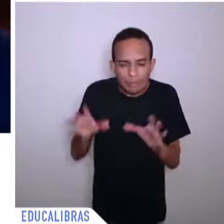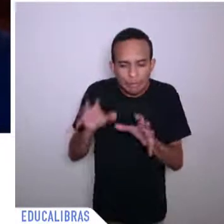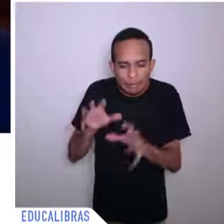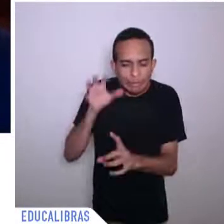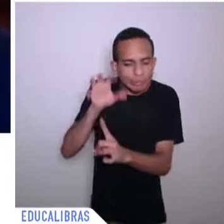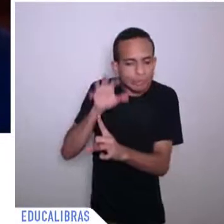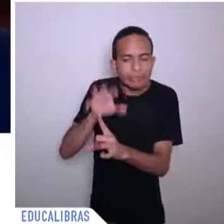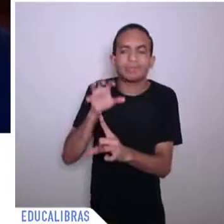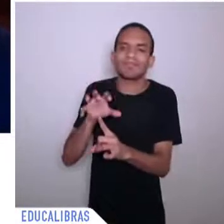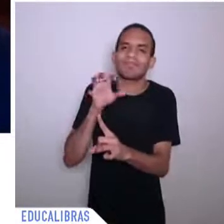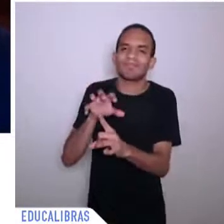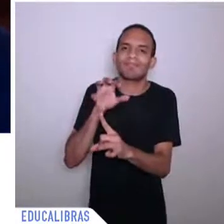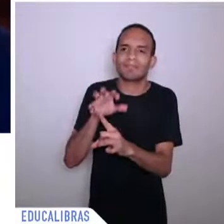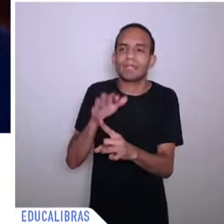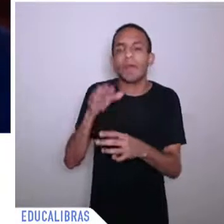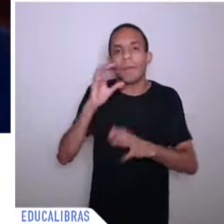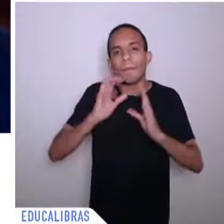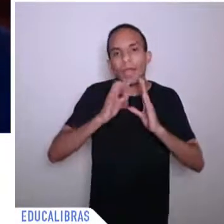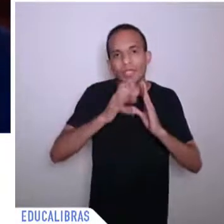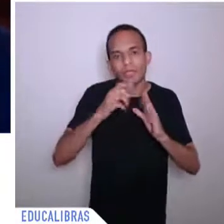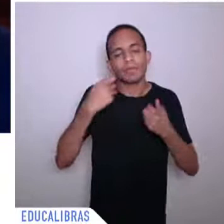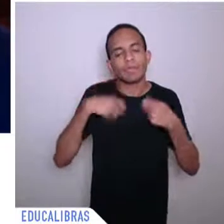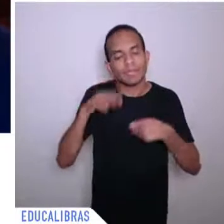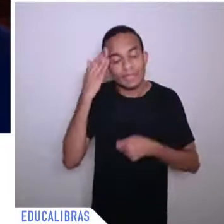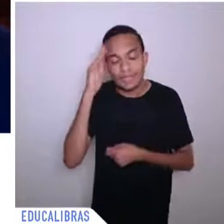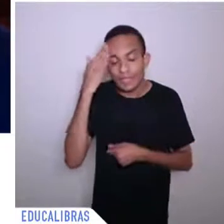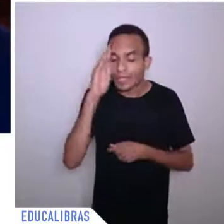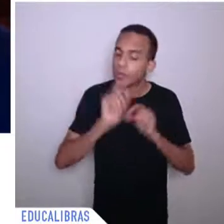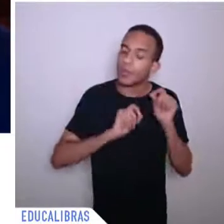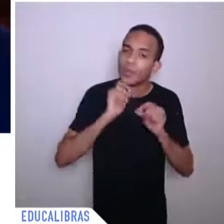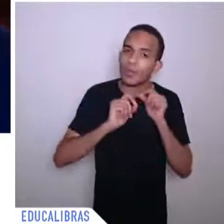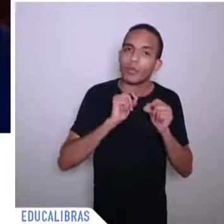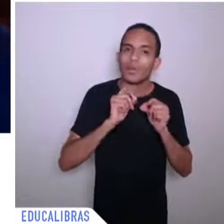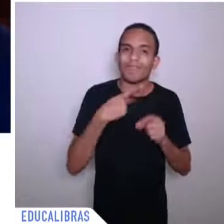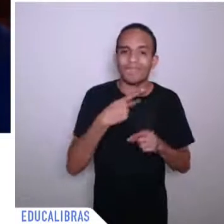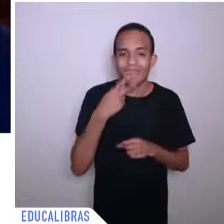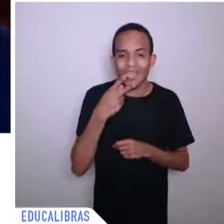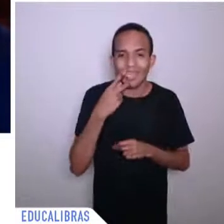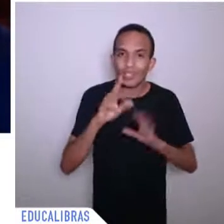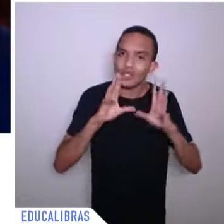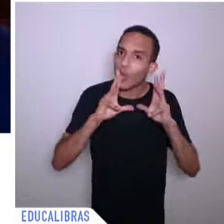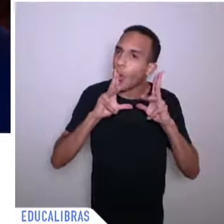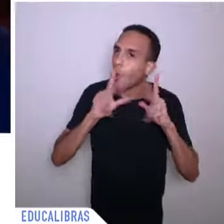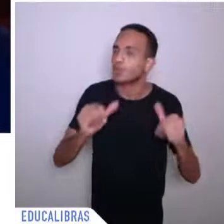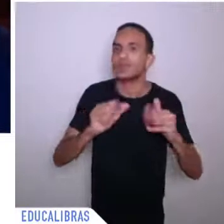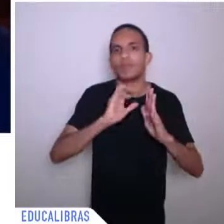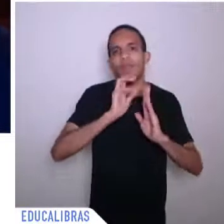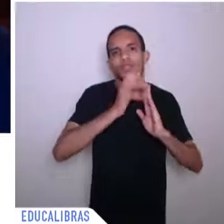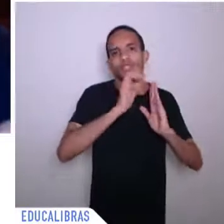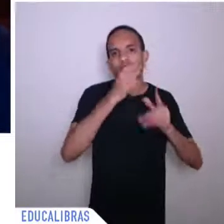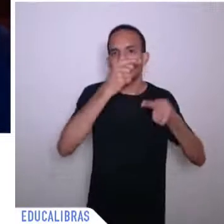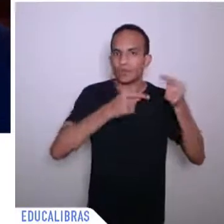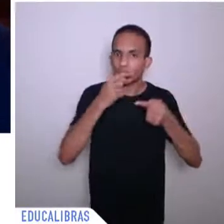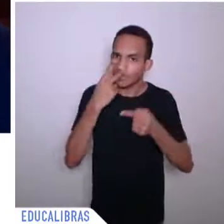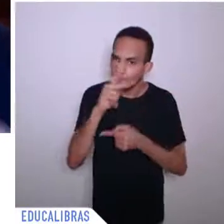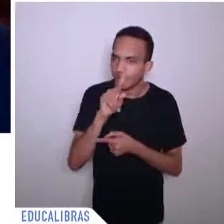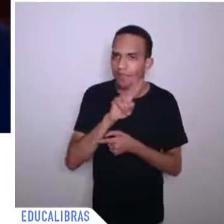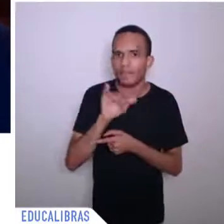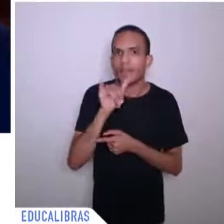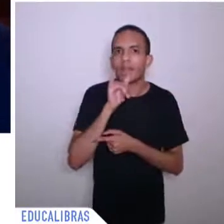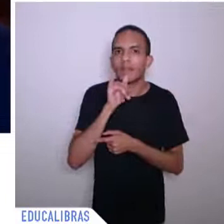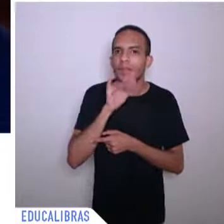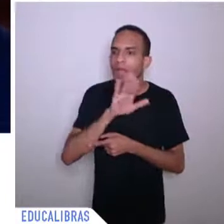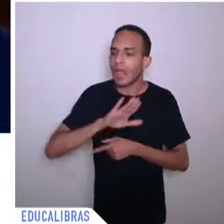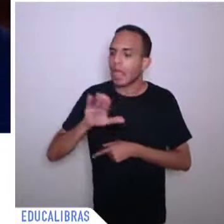and they are responding, and eventually they will have to respond. The political parties will have to understand, and I'm talking about all